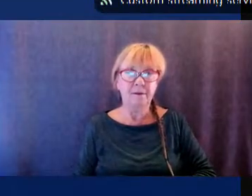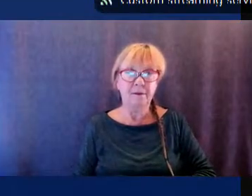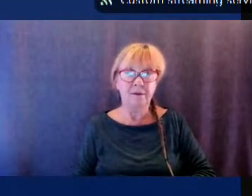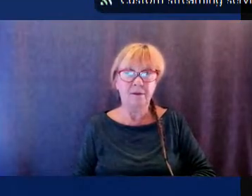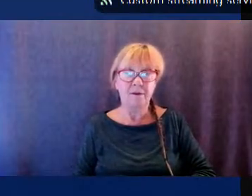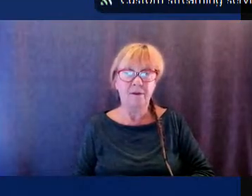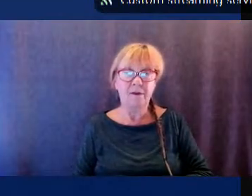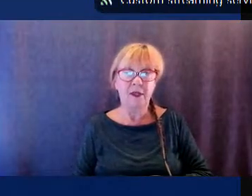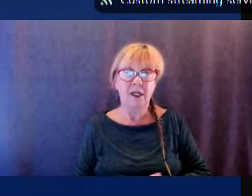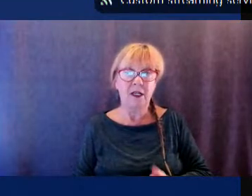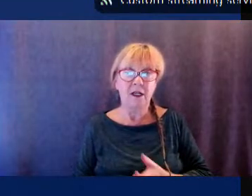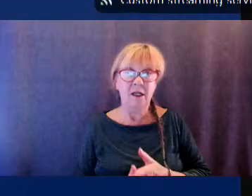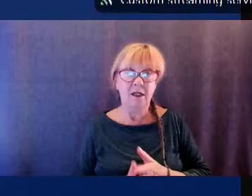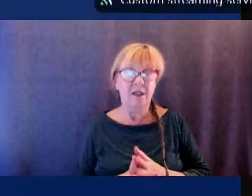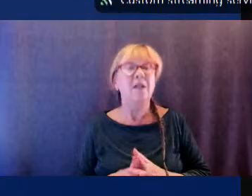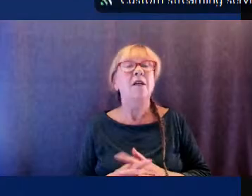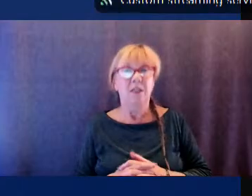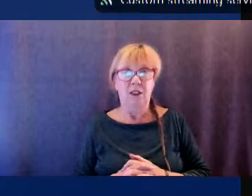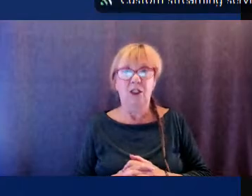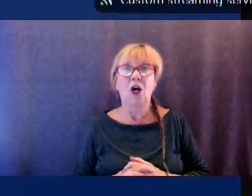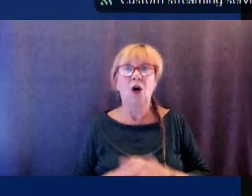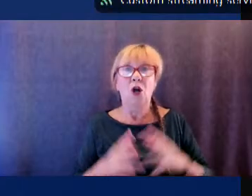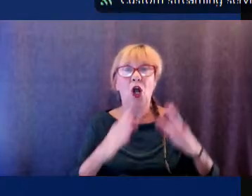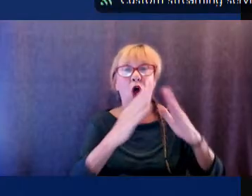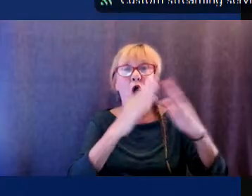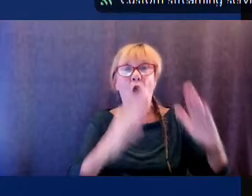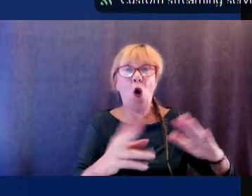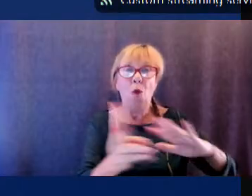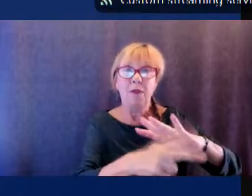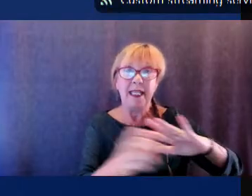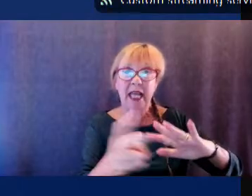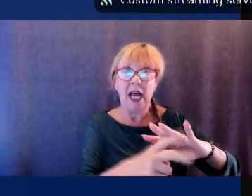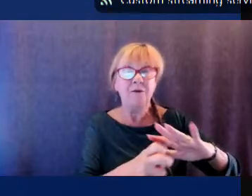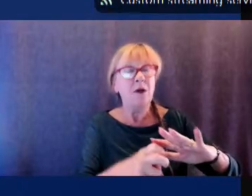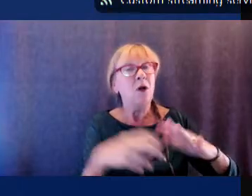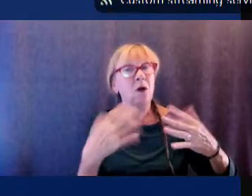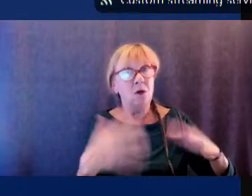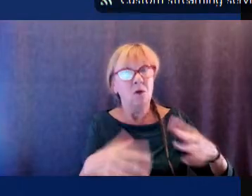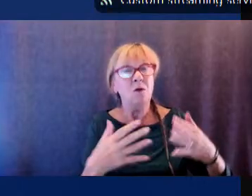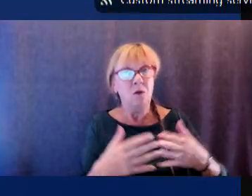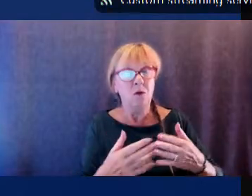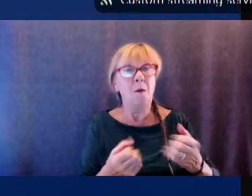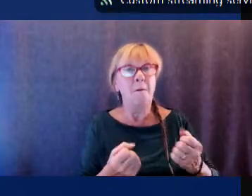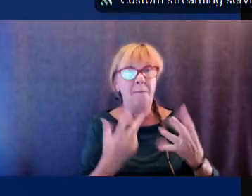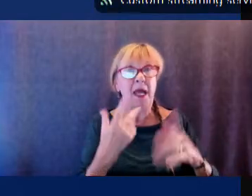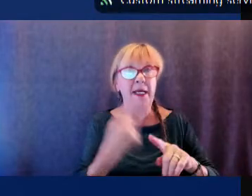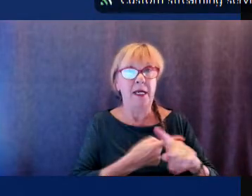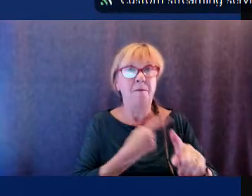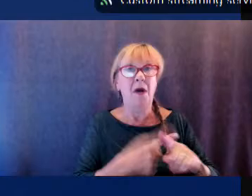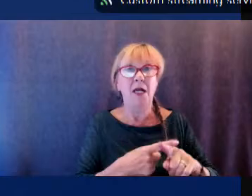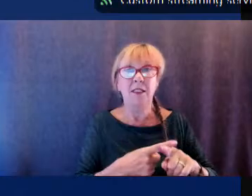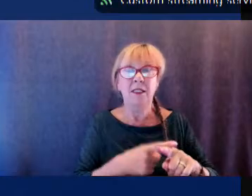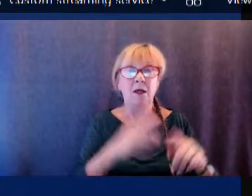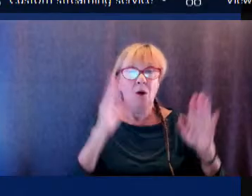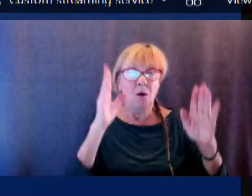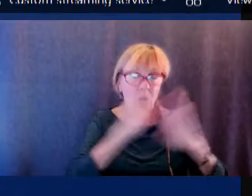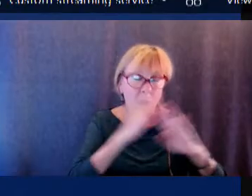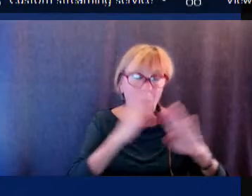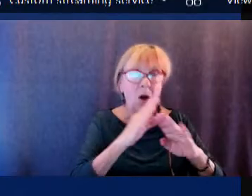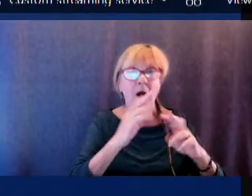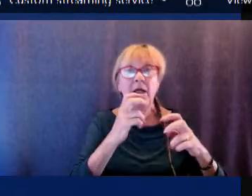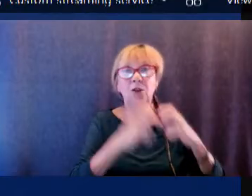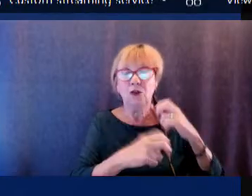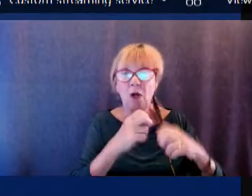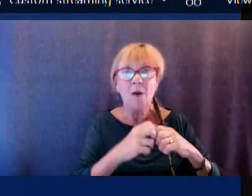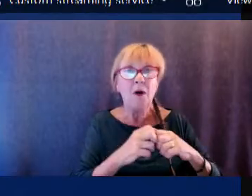is that this is a reduction in home burglaries. I know that was a big topic of discussion over the past few months. And as you can see, based on the